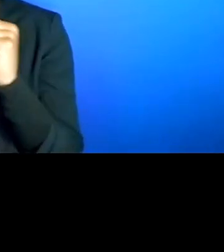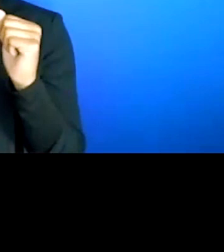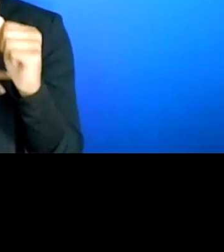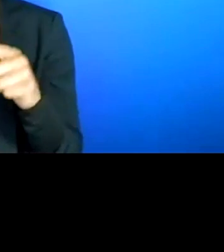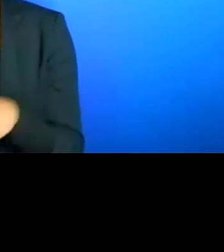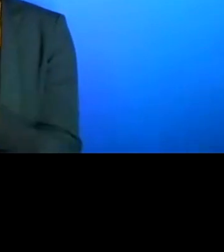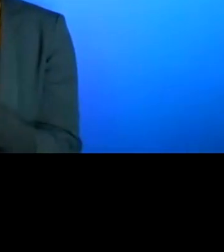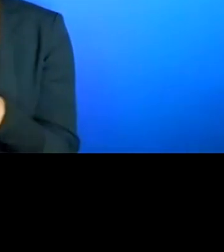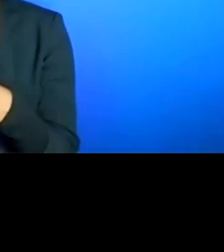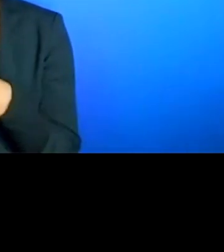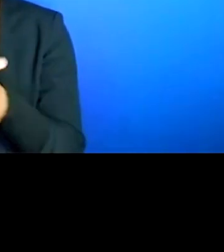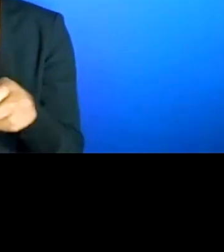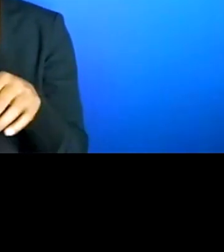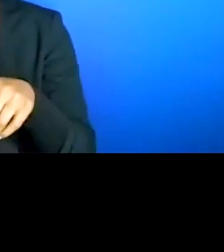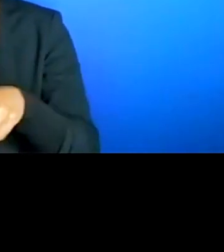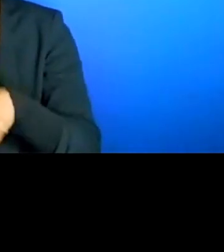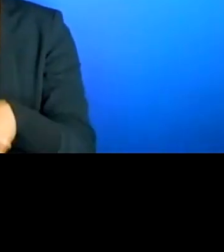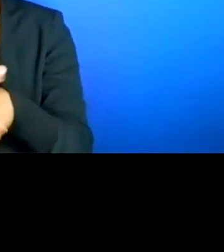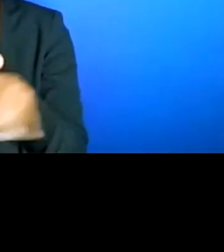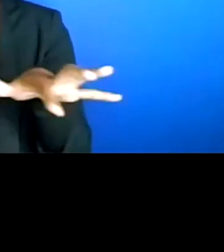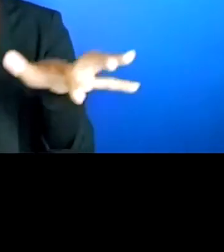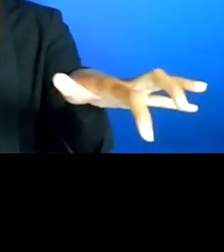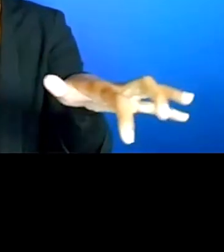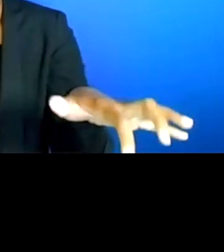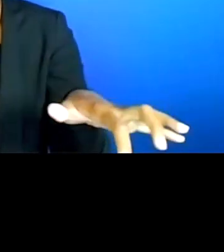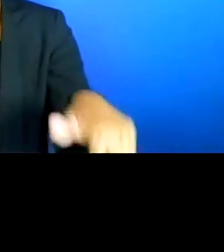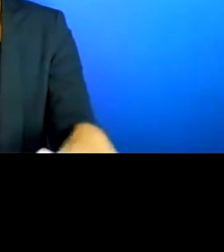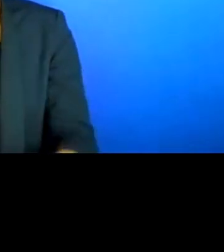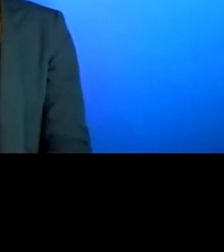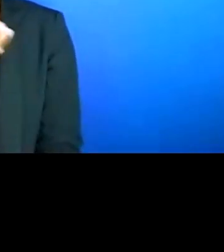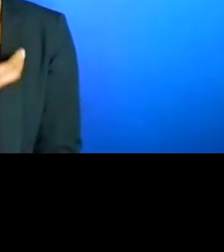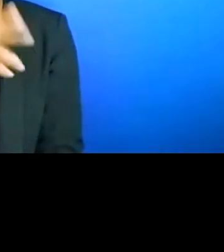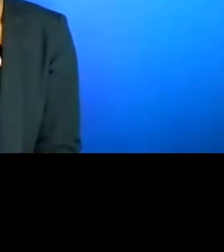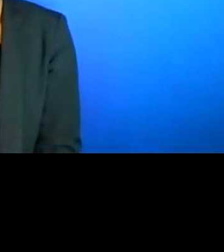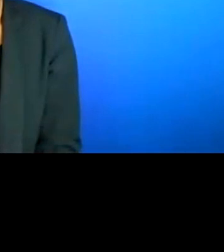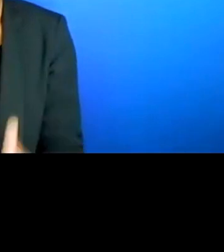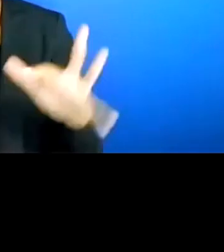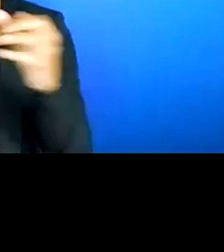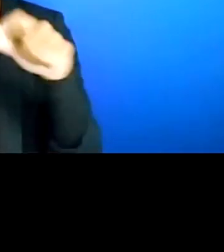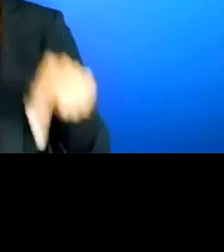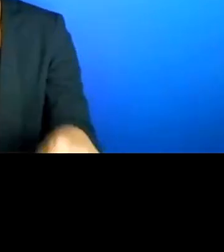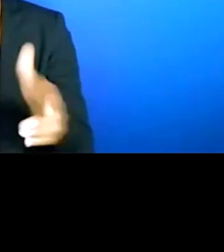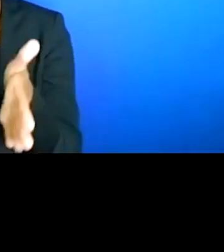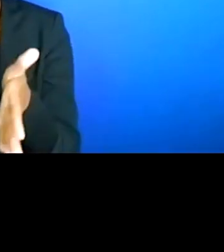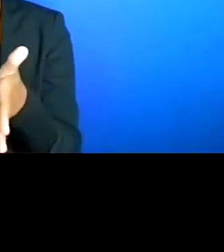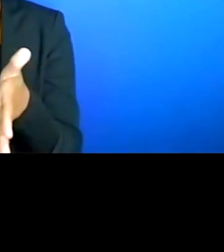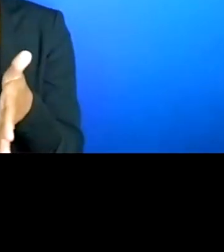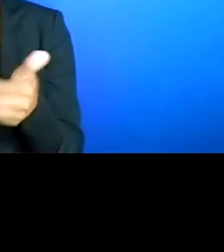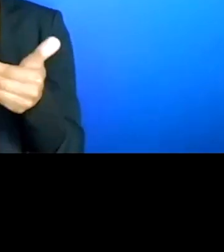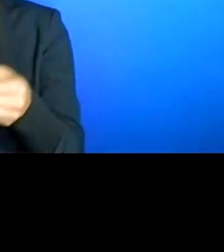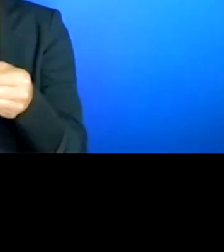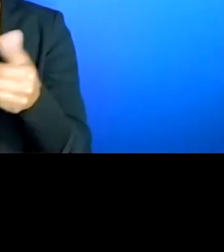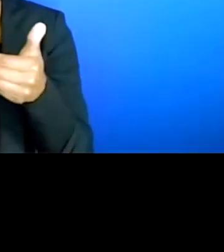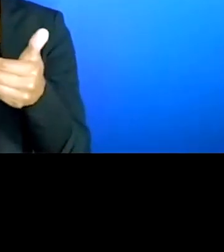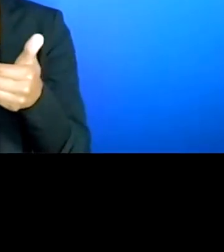workforce. This is our third workshop in this series, and additional workshops will follow approximately monthly